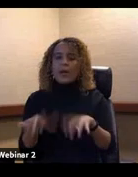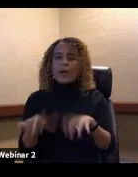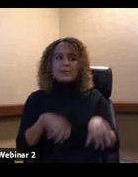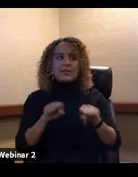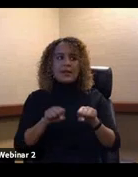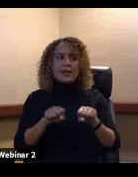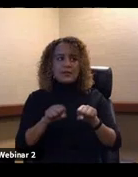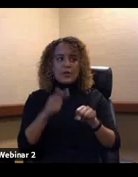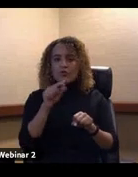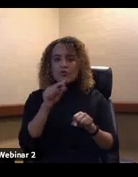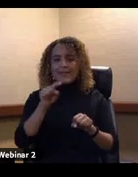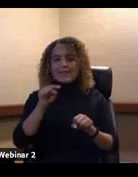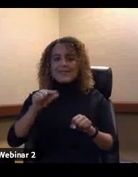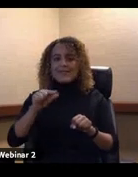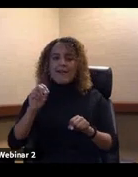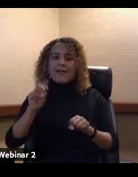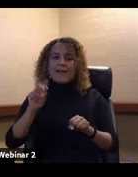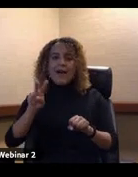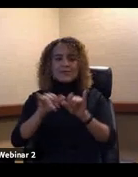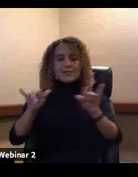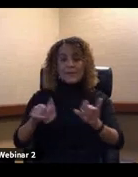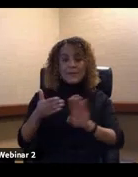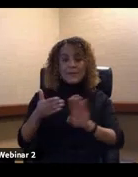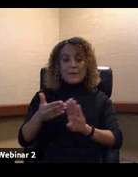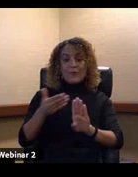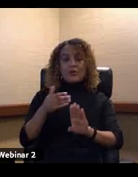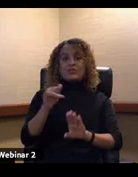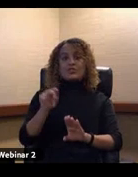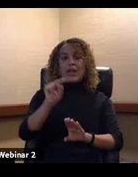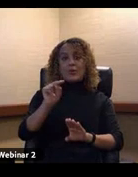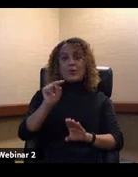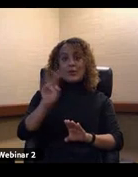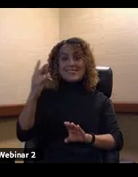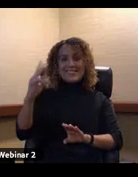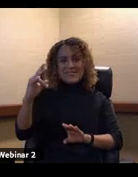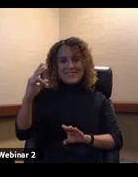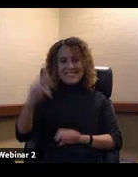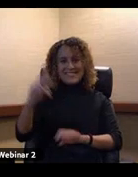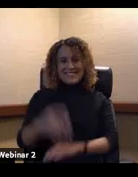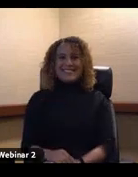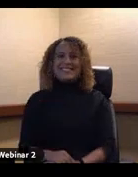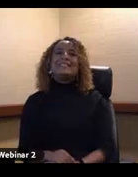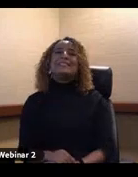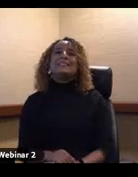and registered with the SAM and Grants.gov system by January 17th.